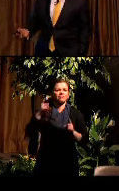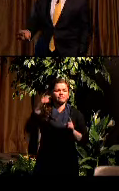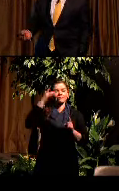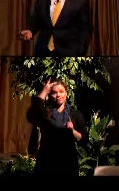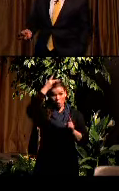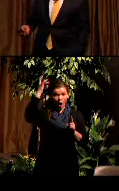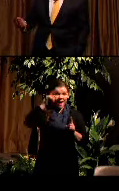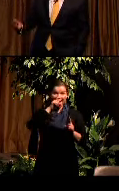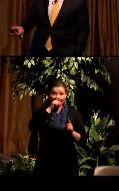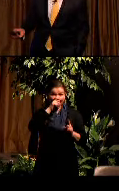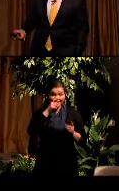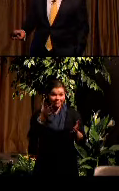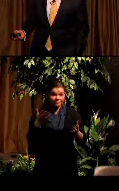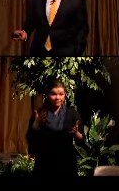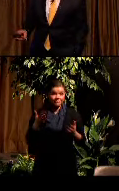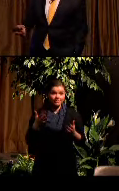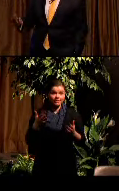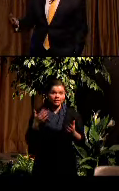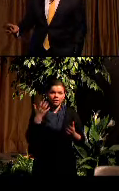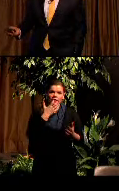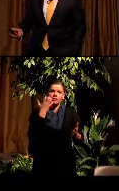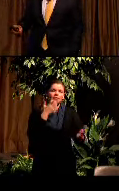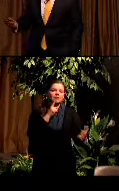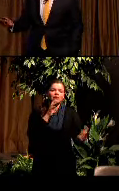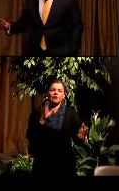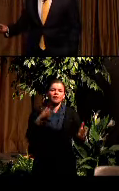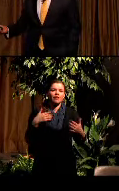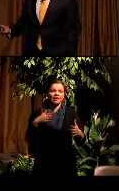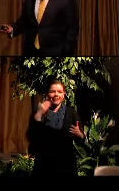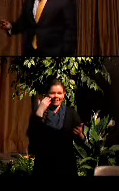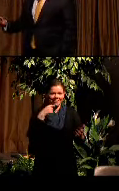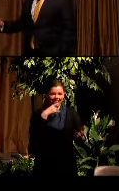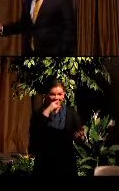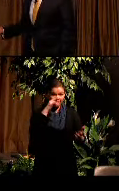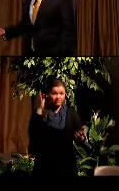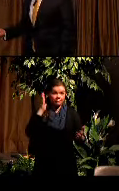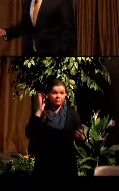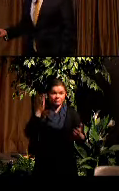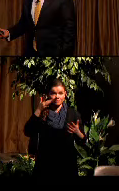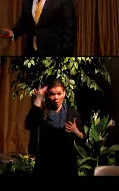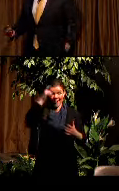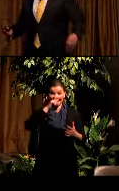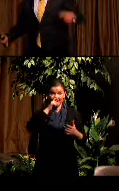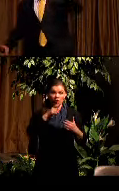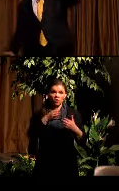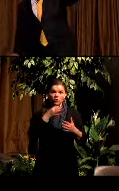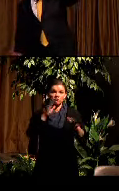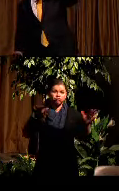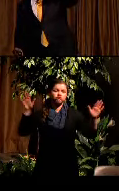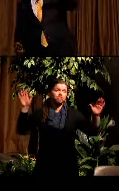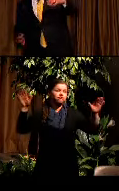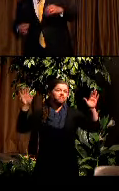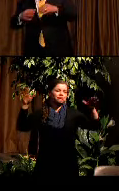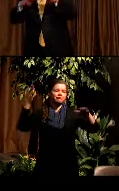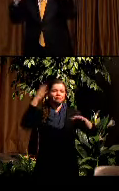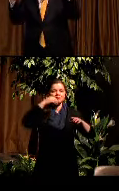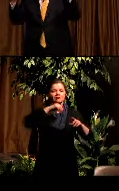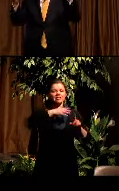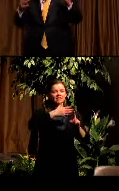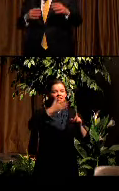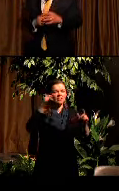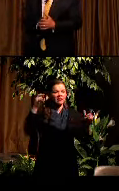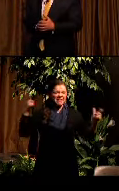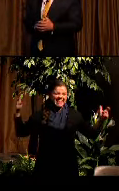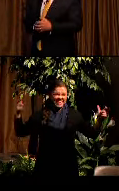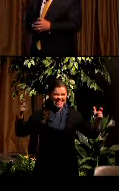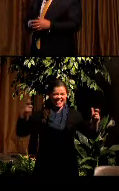you imagine having to tell your kids about this bird that once flew across the U.S., that was about this big, his head